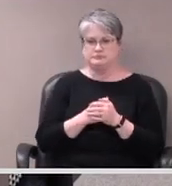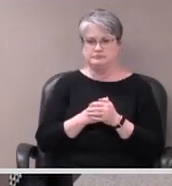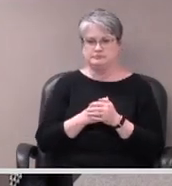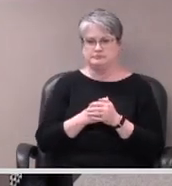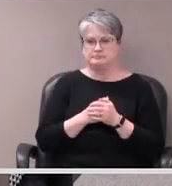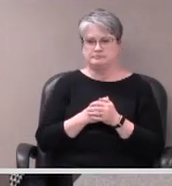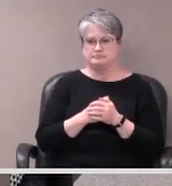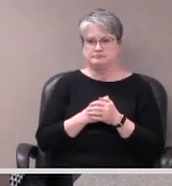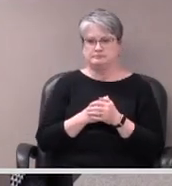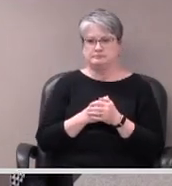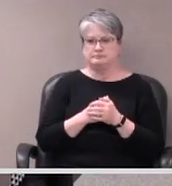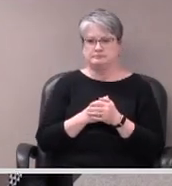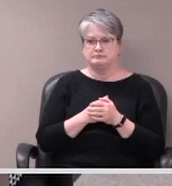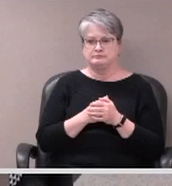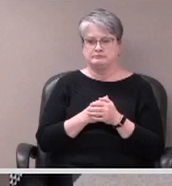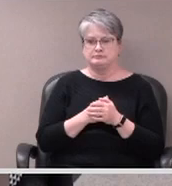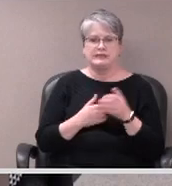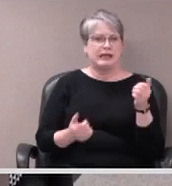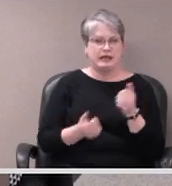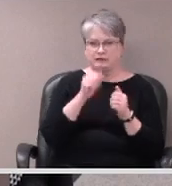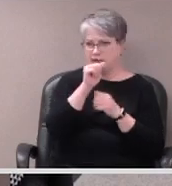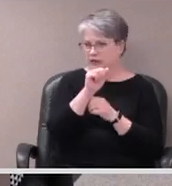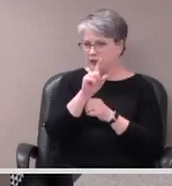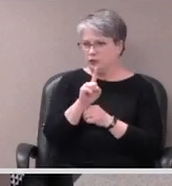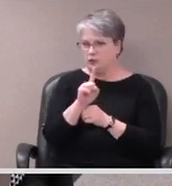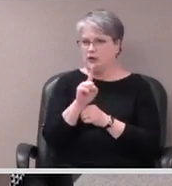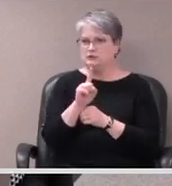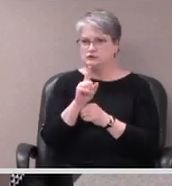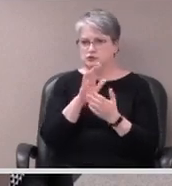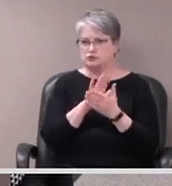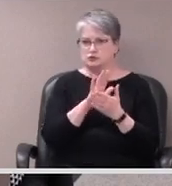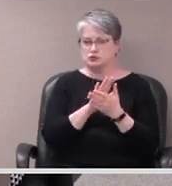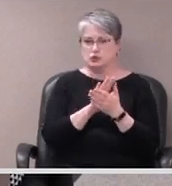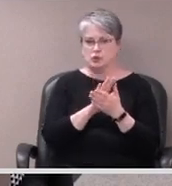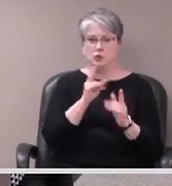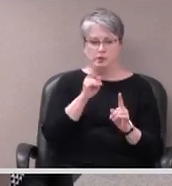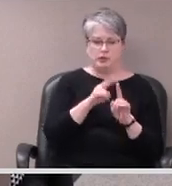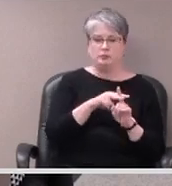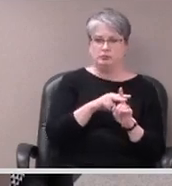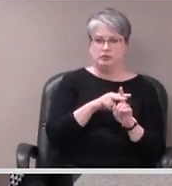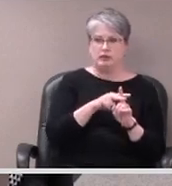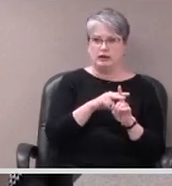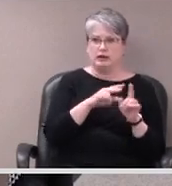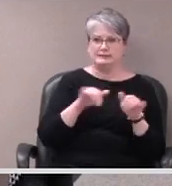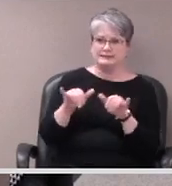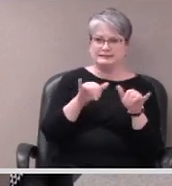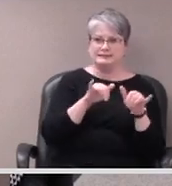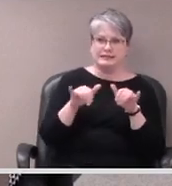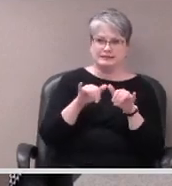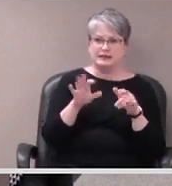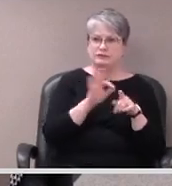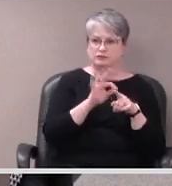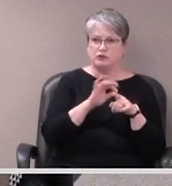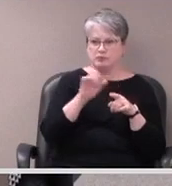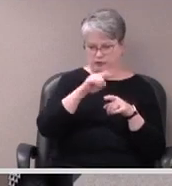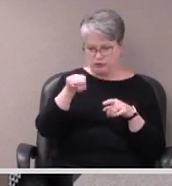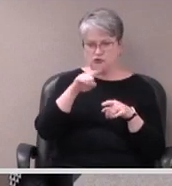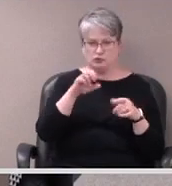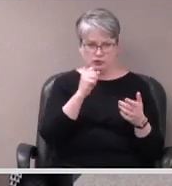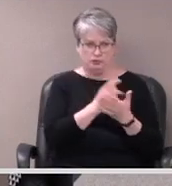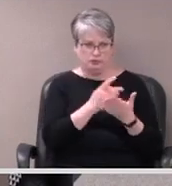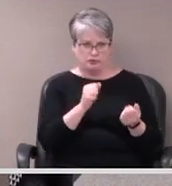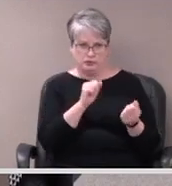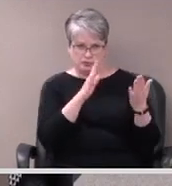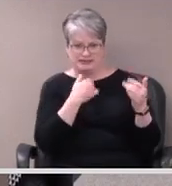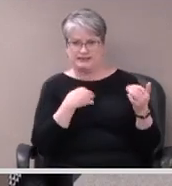as every A1 school, we apply first the standard allocation formula that you all approve and that we're presenting this